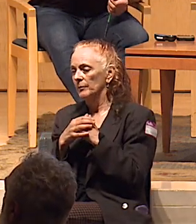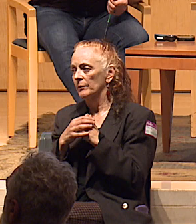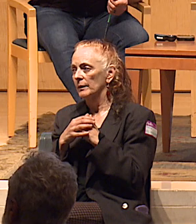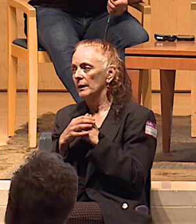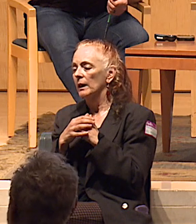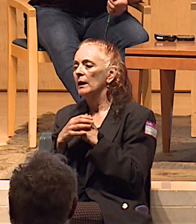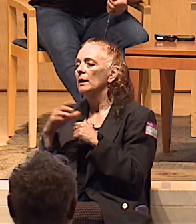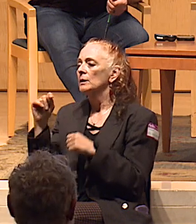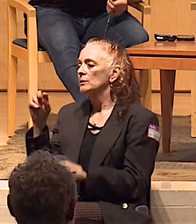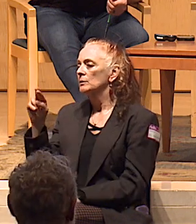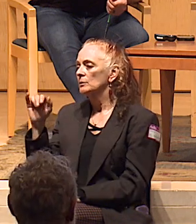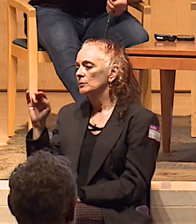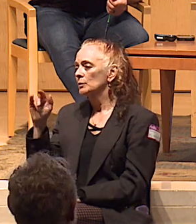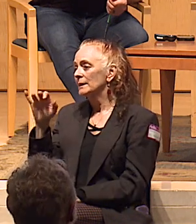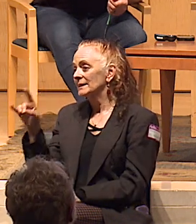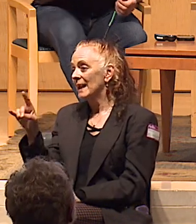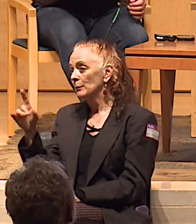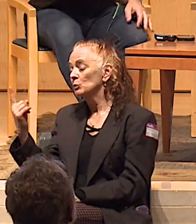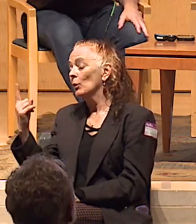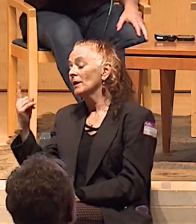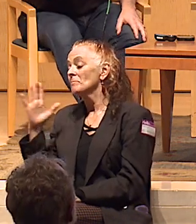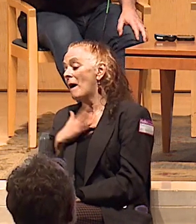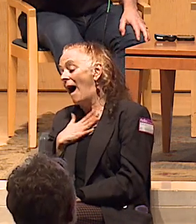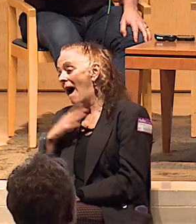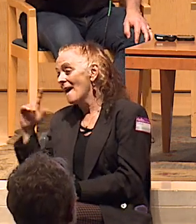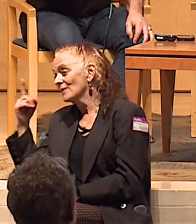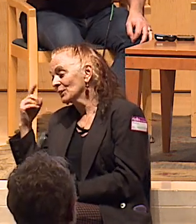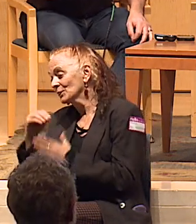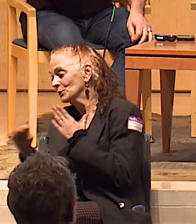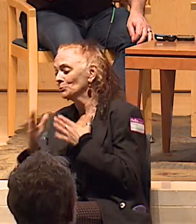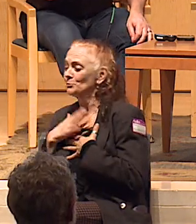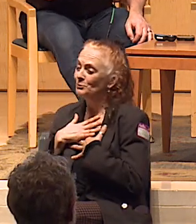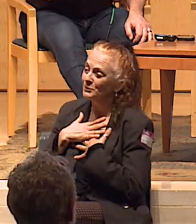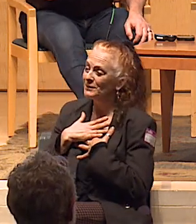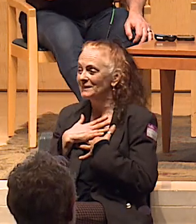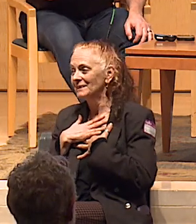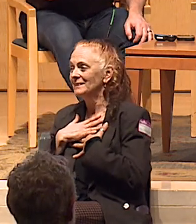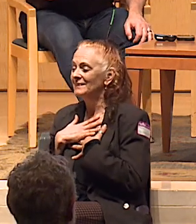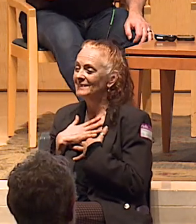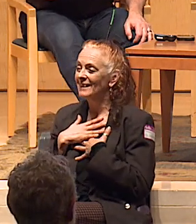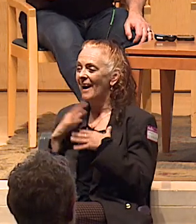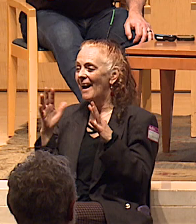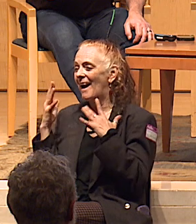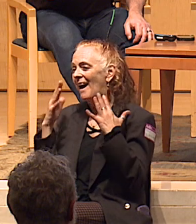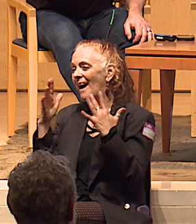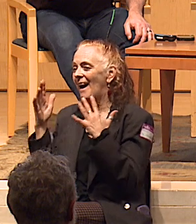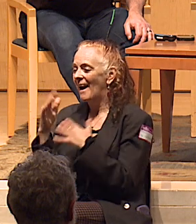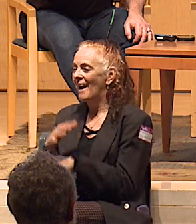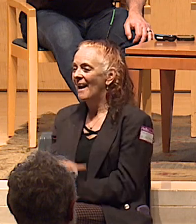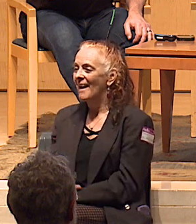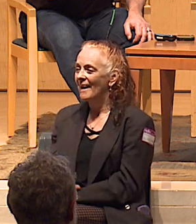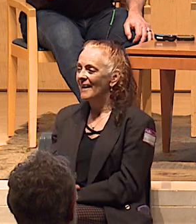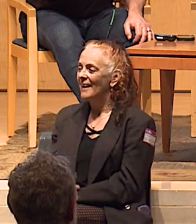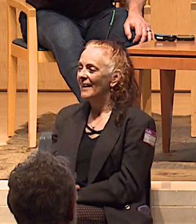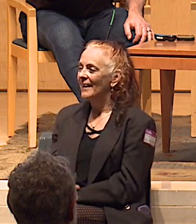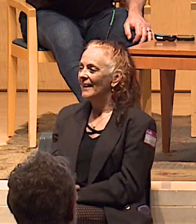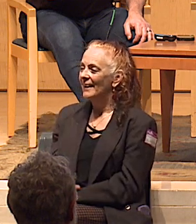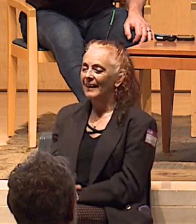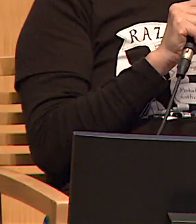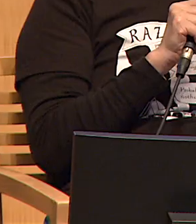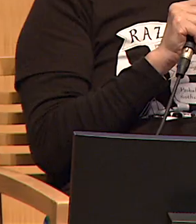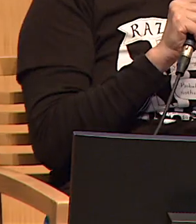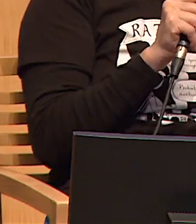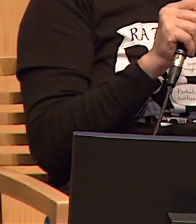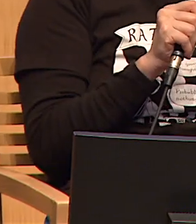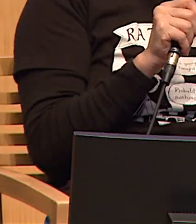and Trinidad was one of my first students when I worked at CCA. Oh, my God. I just want to say, too, Mari said that she's a